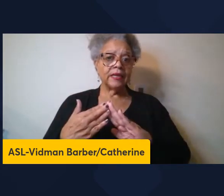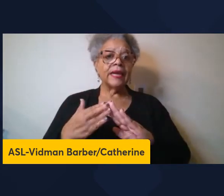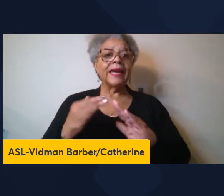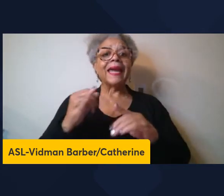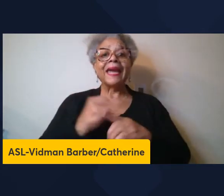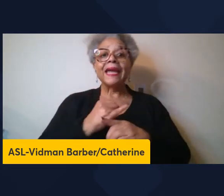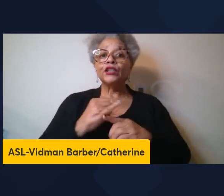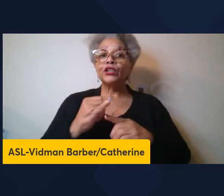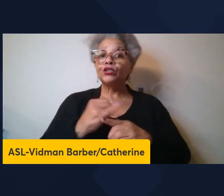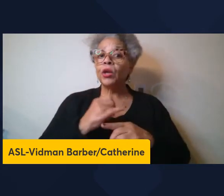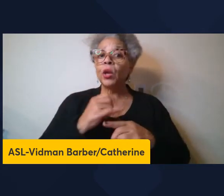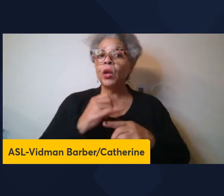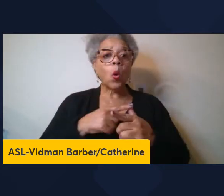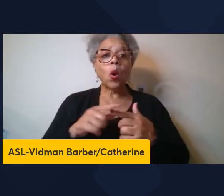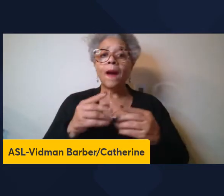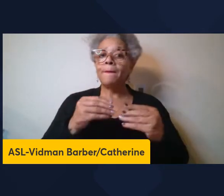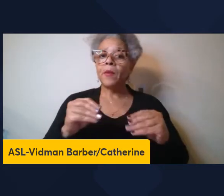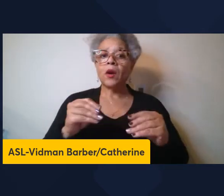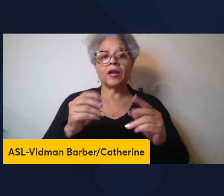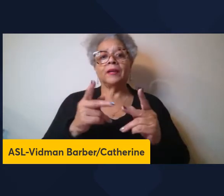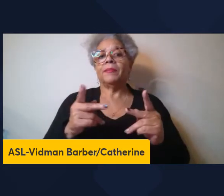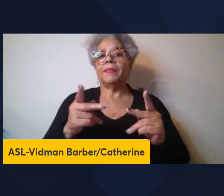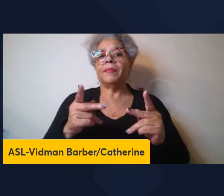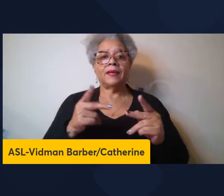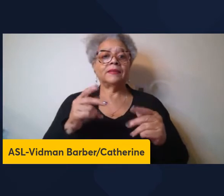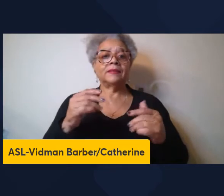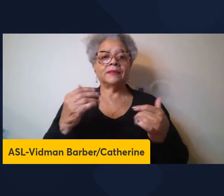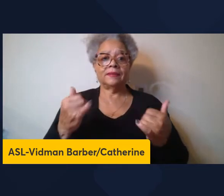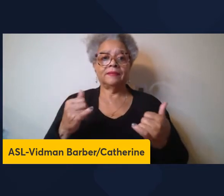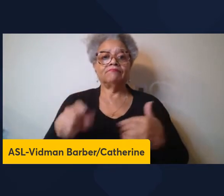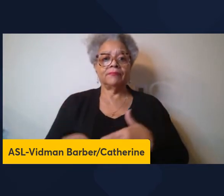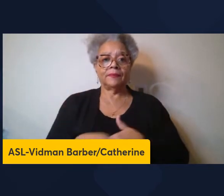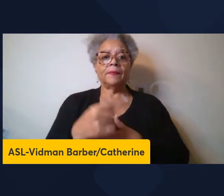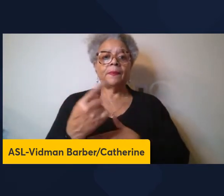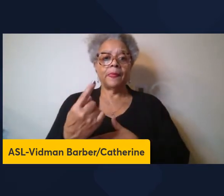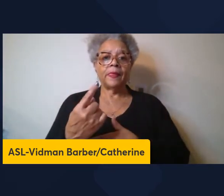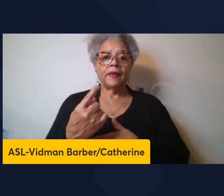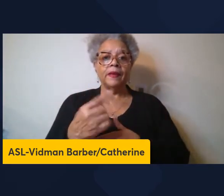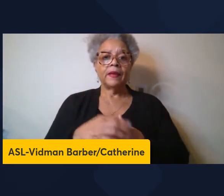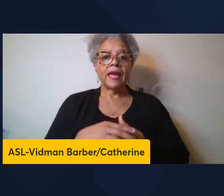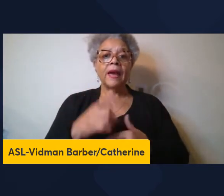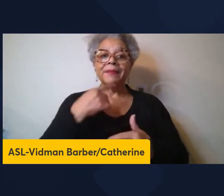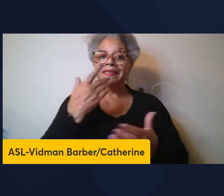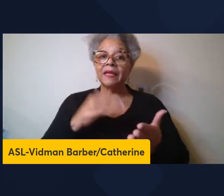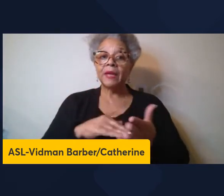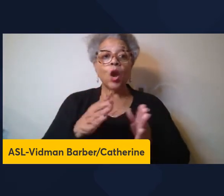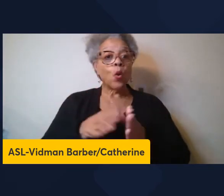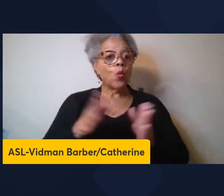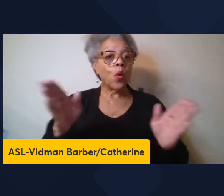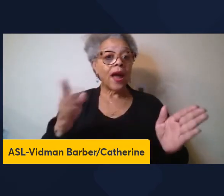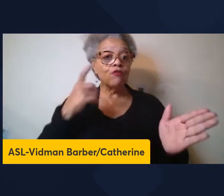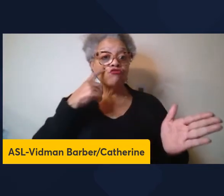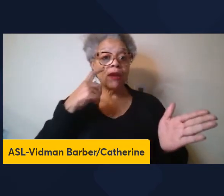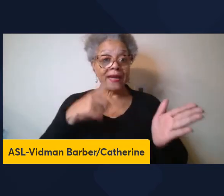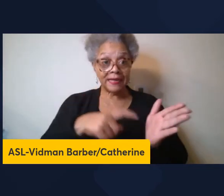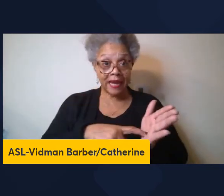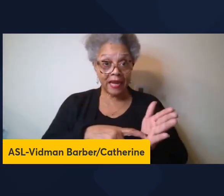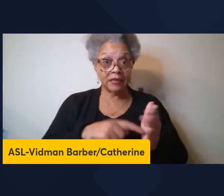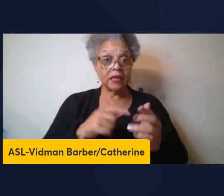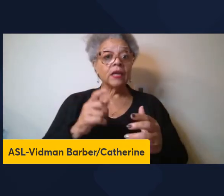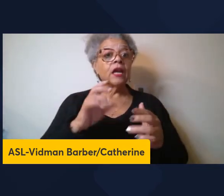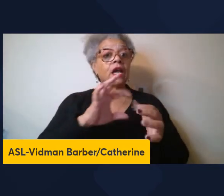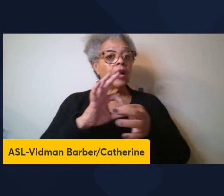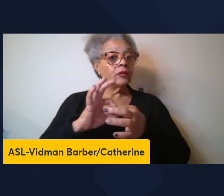or marketplace at large. Okay. So it is, again, let me repeat that. It's a widely recognized, largely